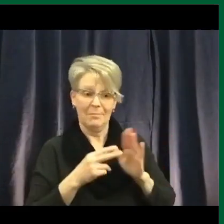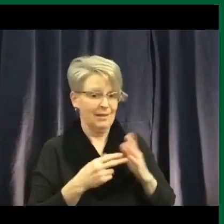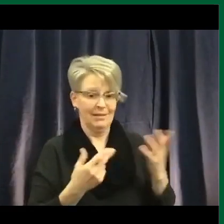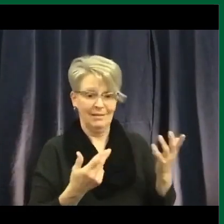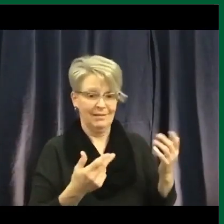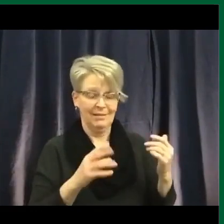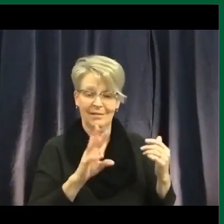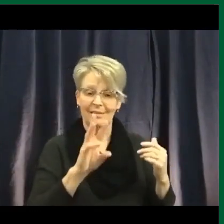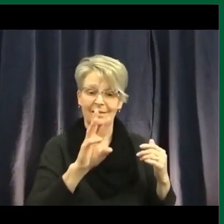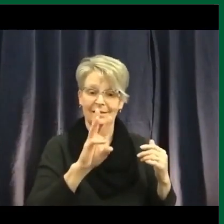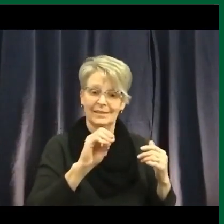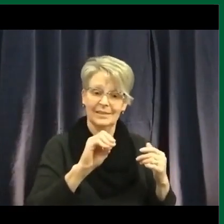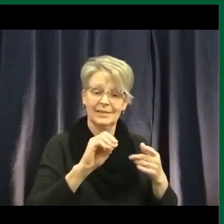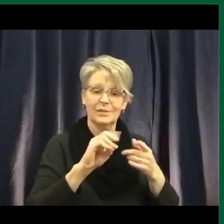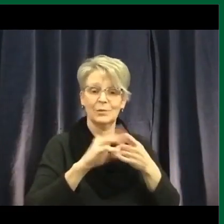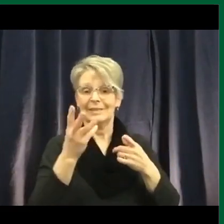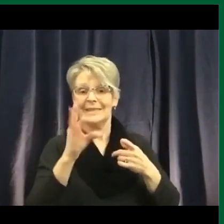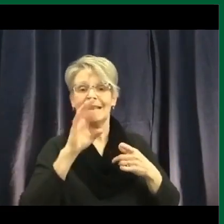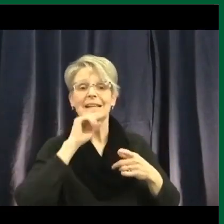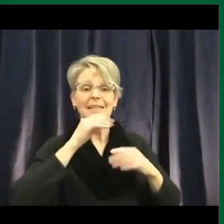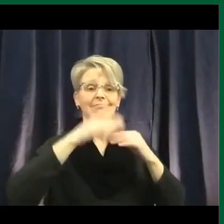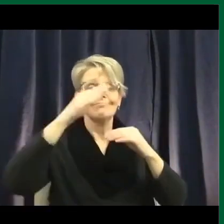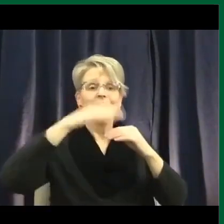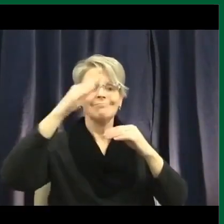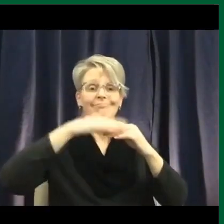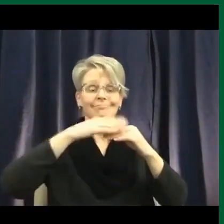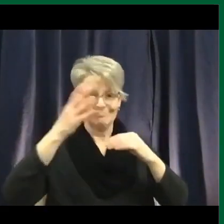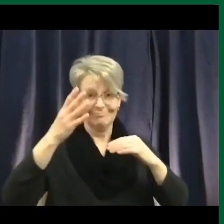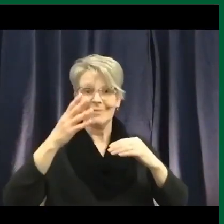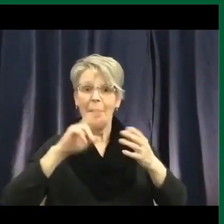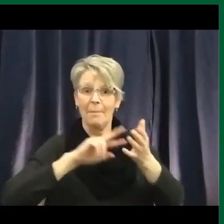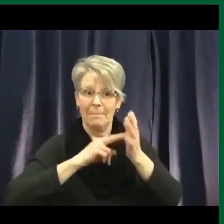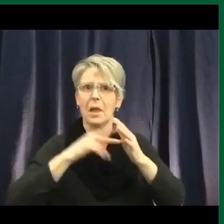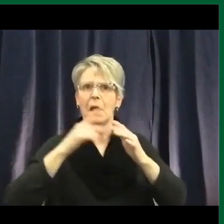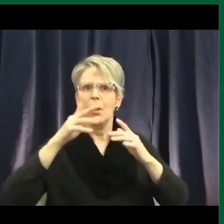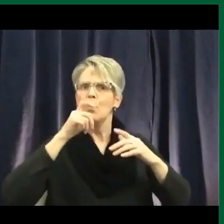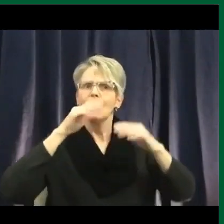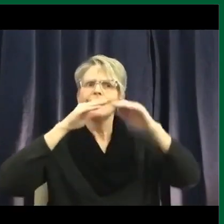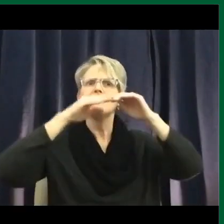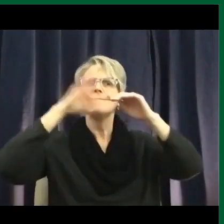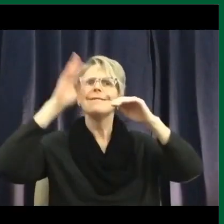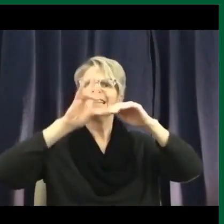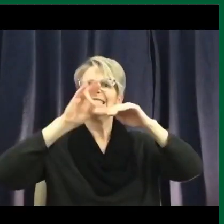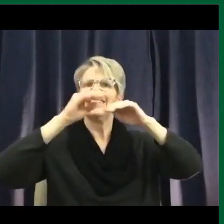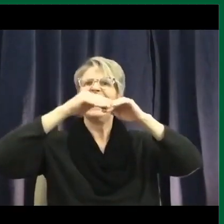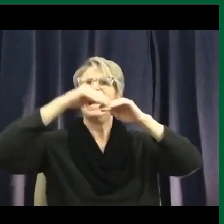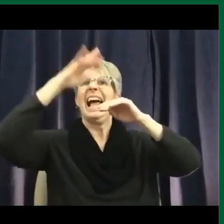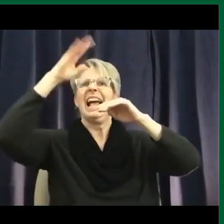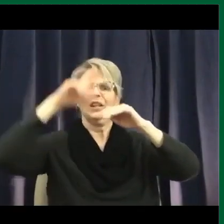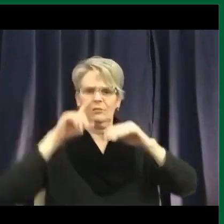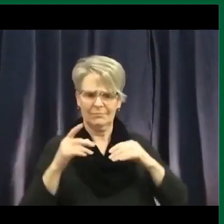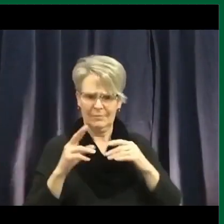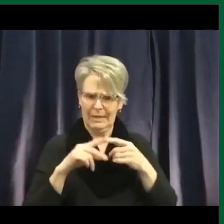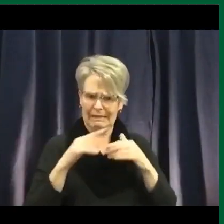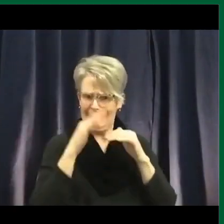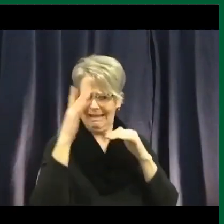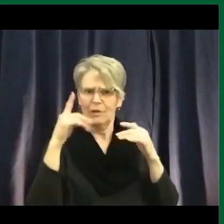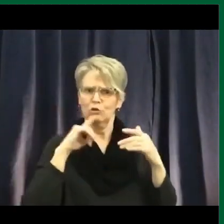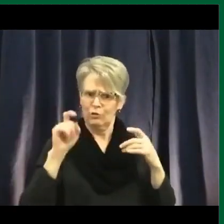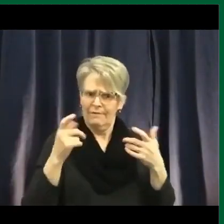60 to 69-year-old folks here in the province, which means that most, if not everyone above 70 years old, will